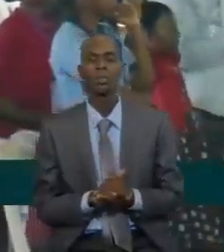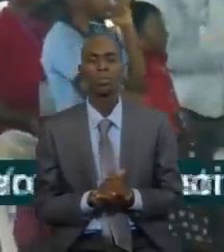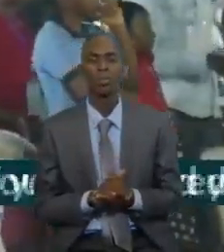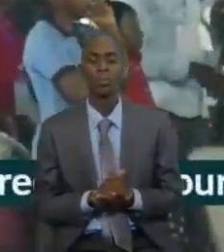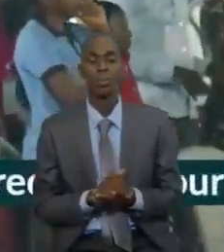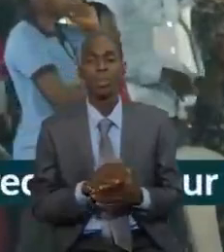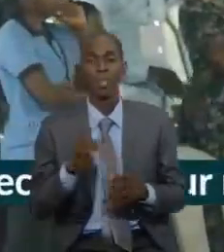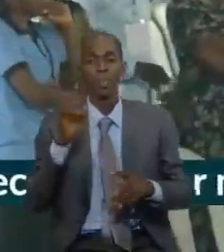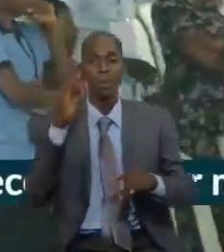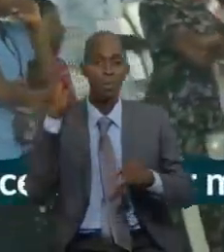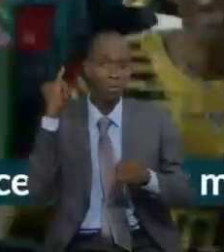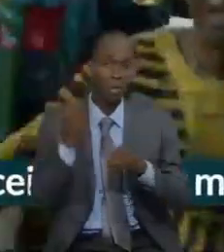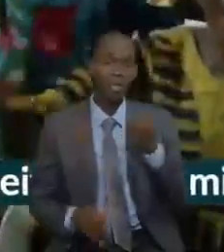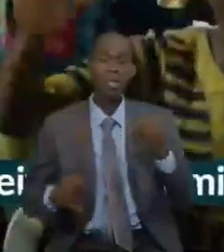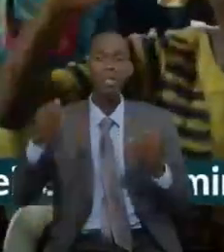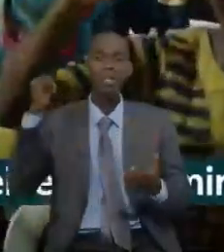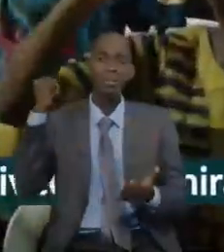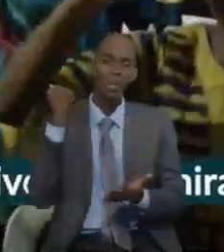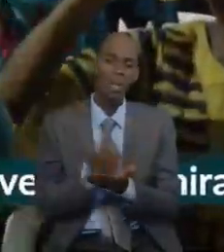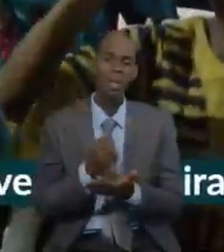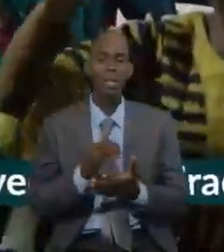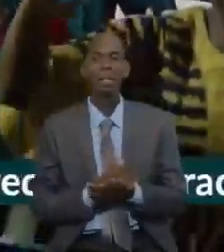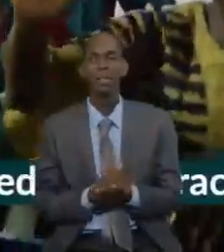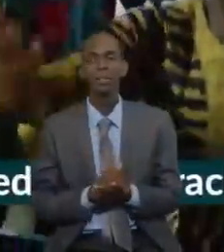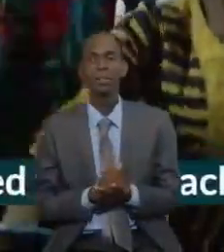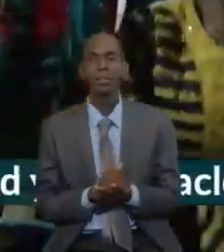Final amen.